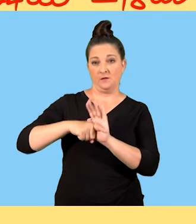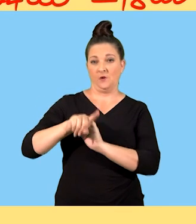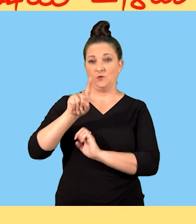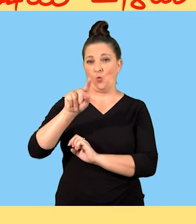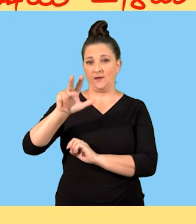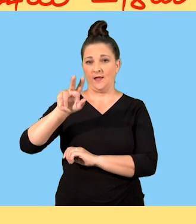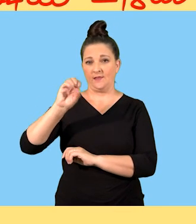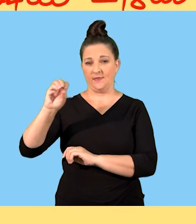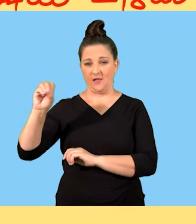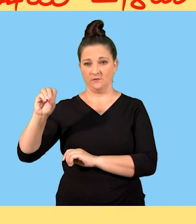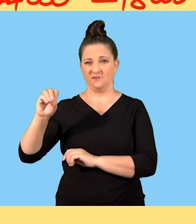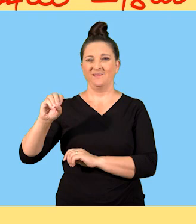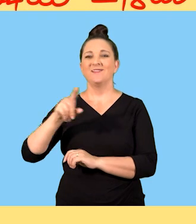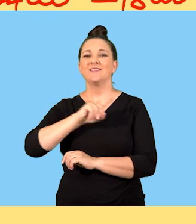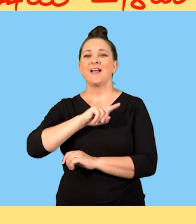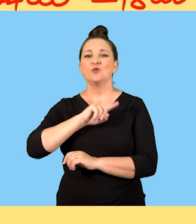6,000.